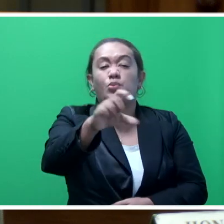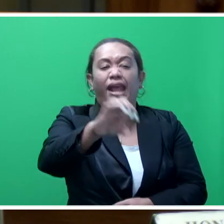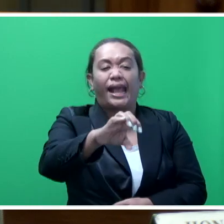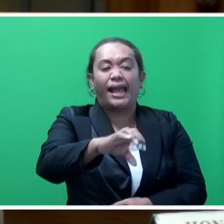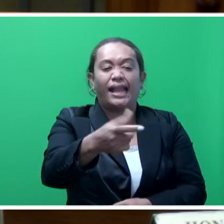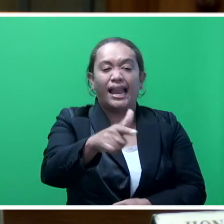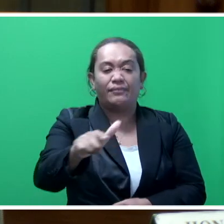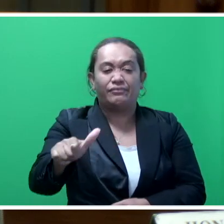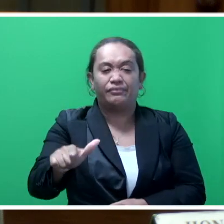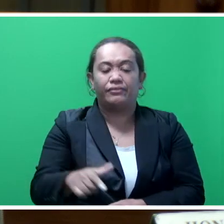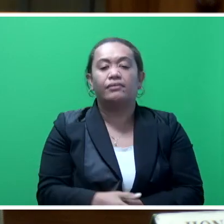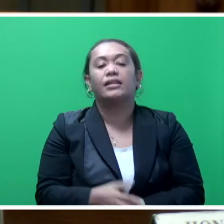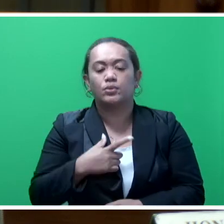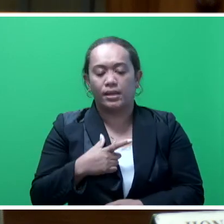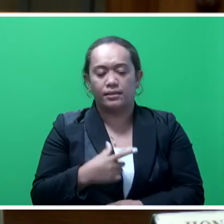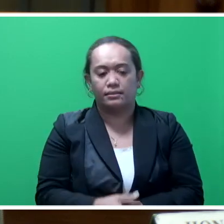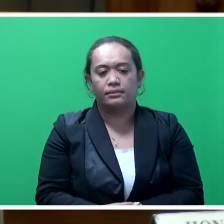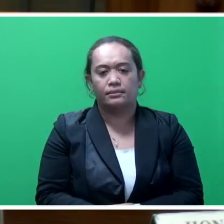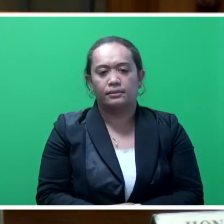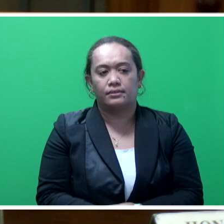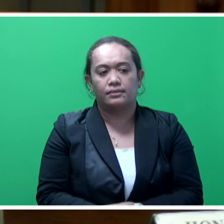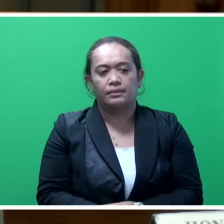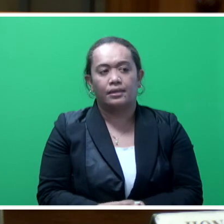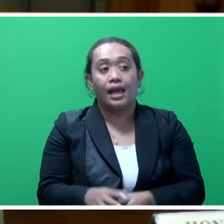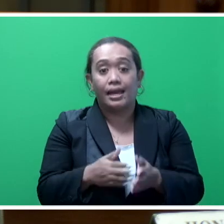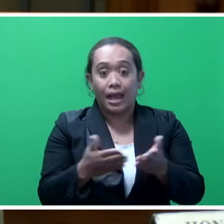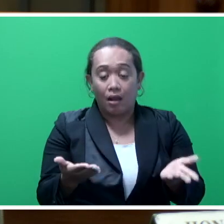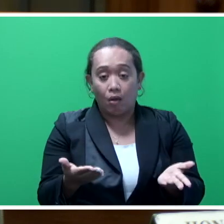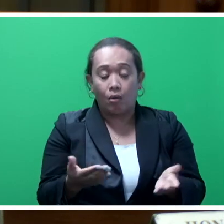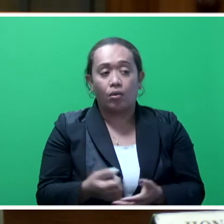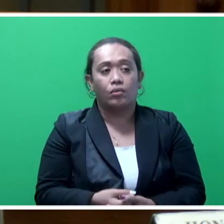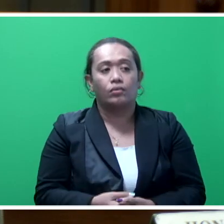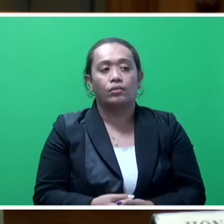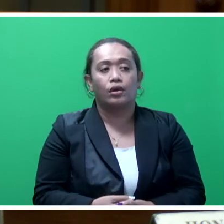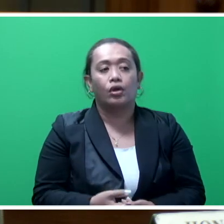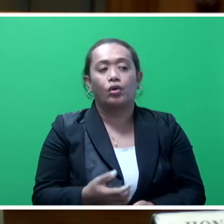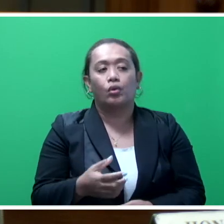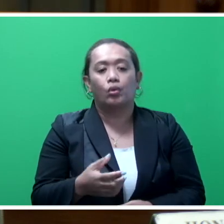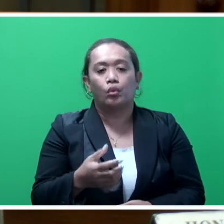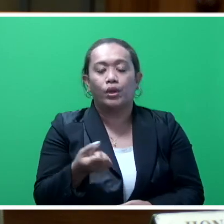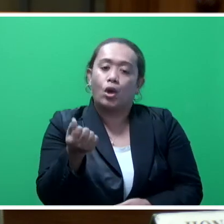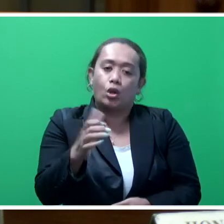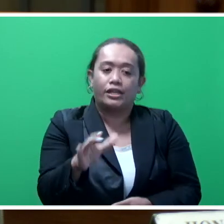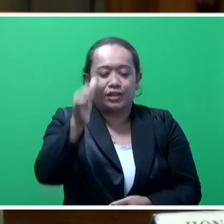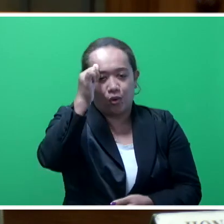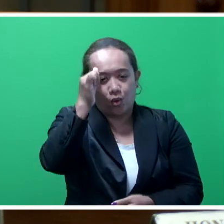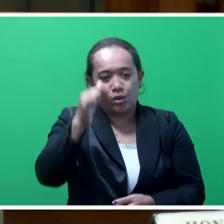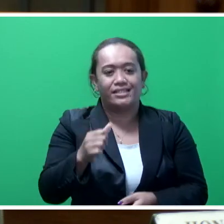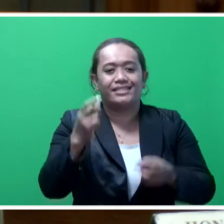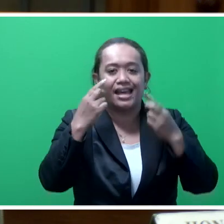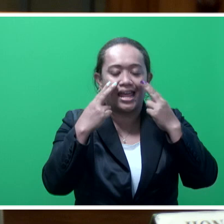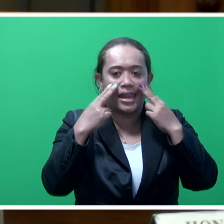but we have made it very clear that given that at the moment our turmeric is classified as organic turmeric, we don't